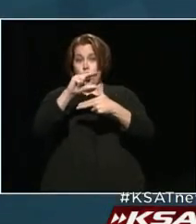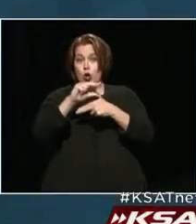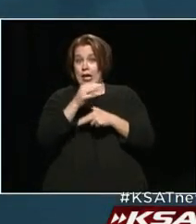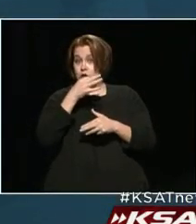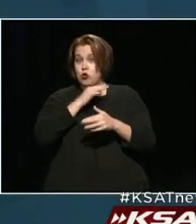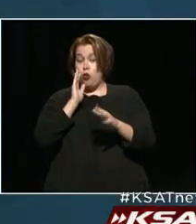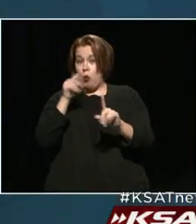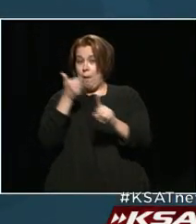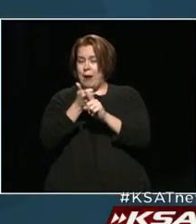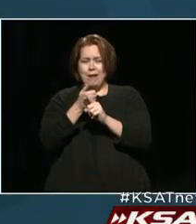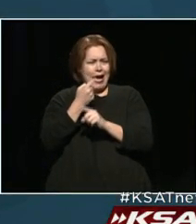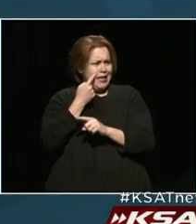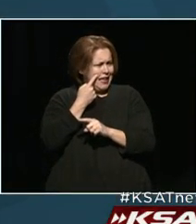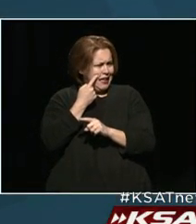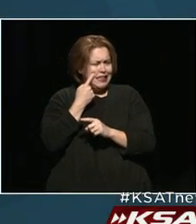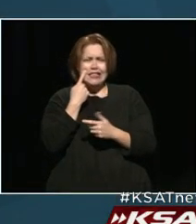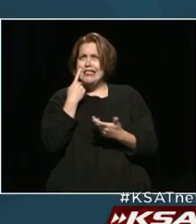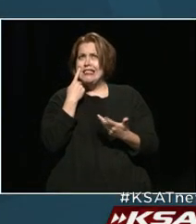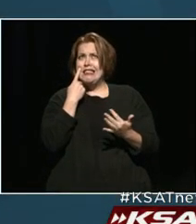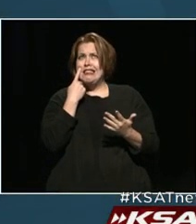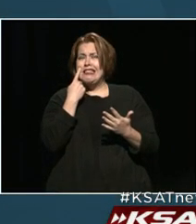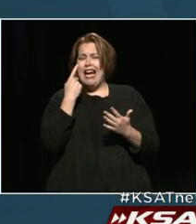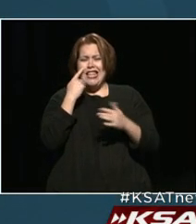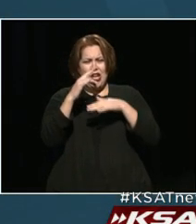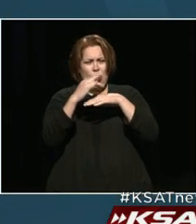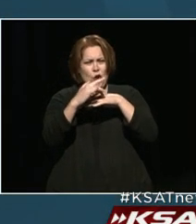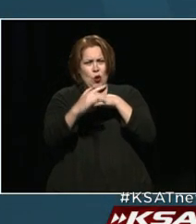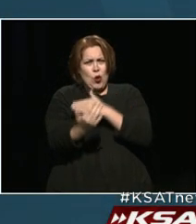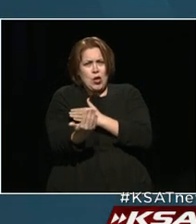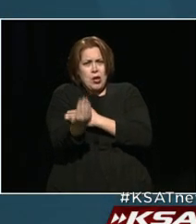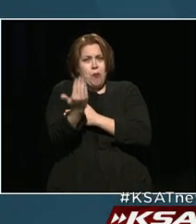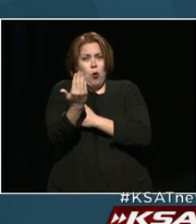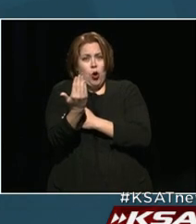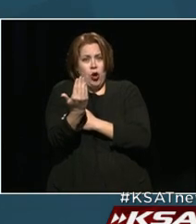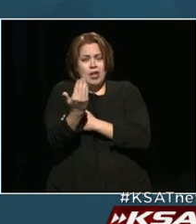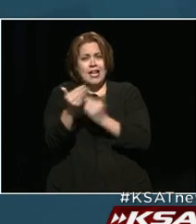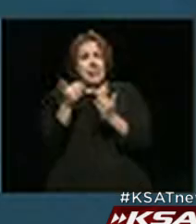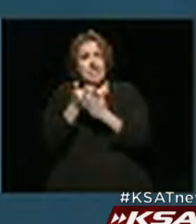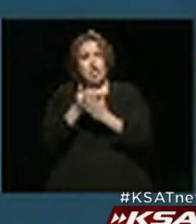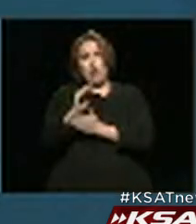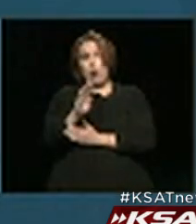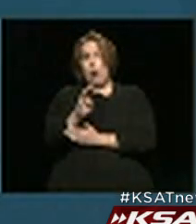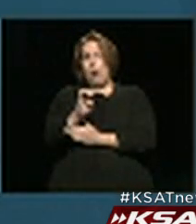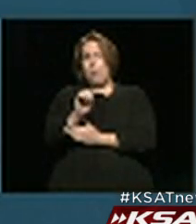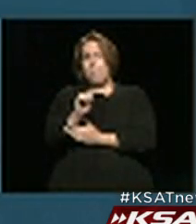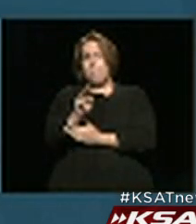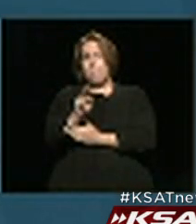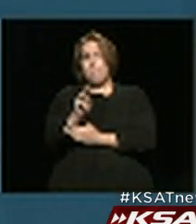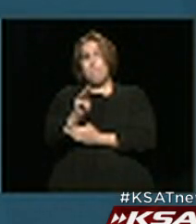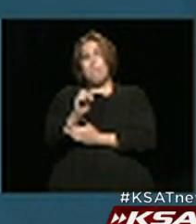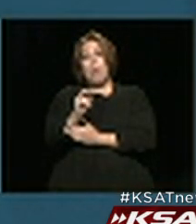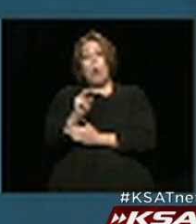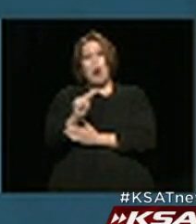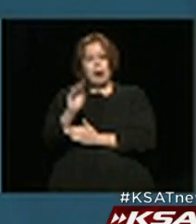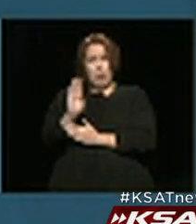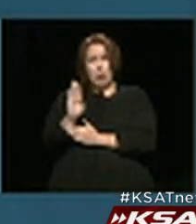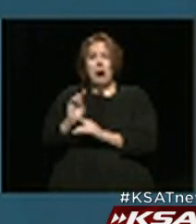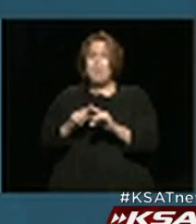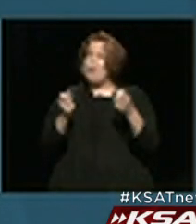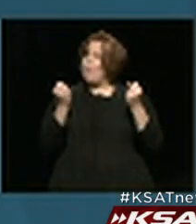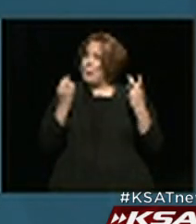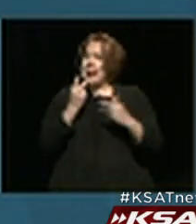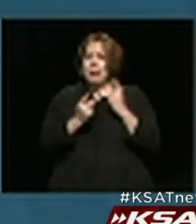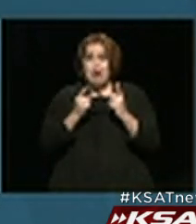to hit. I think it's sometime, maybe early in the morning up by Beaumont area. But a lot of people are